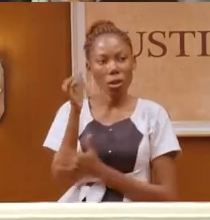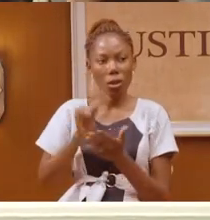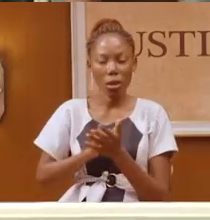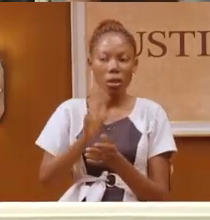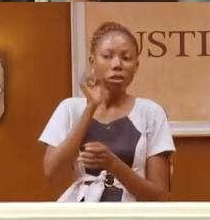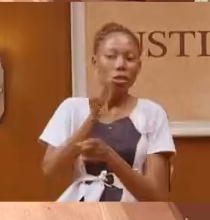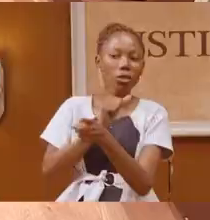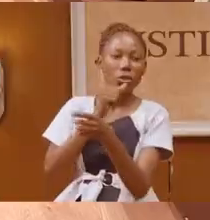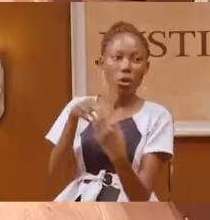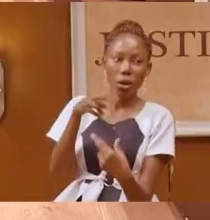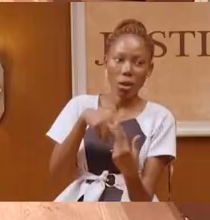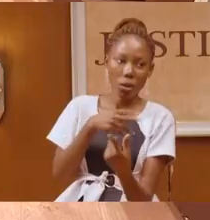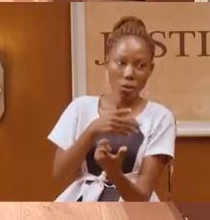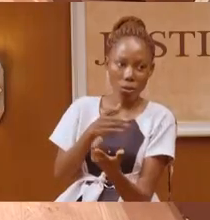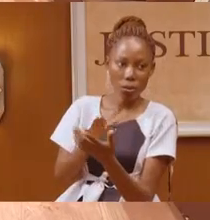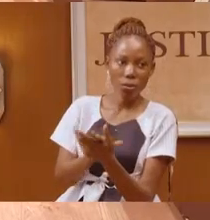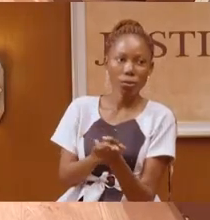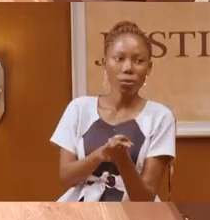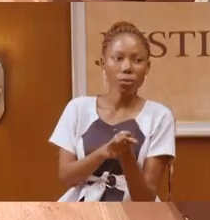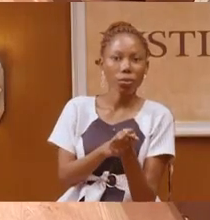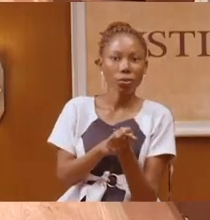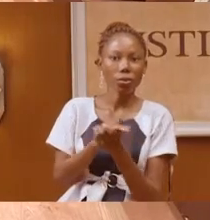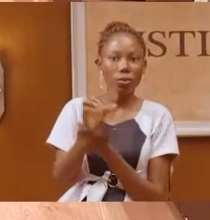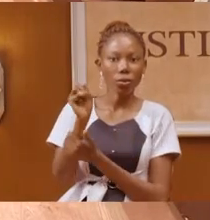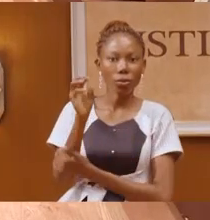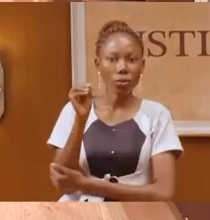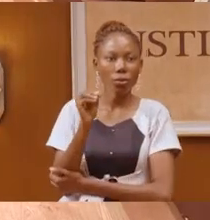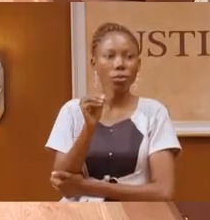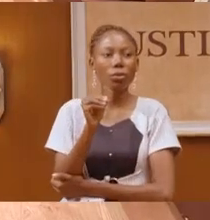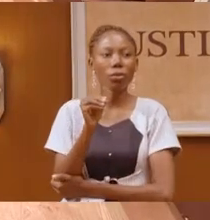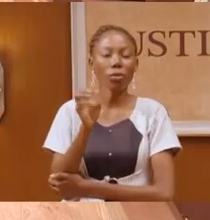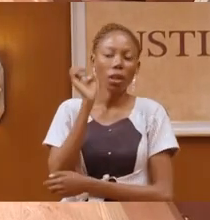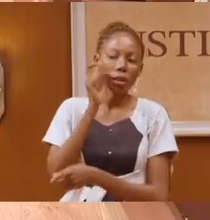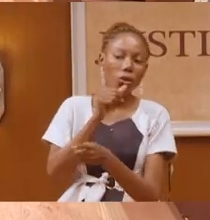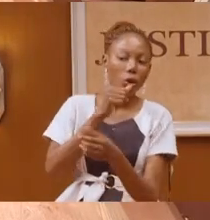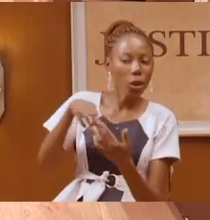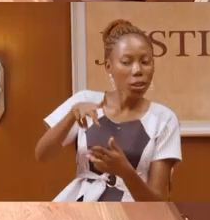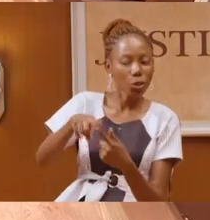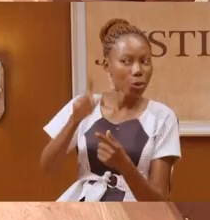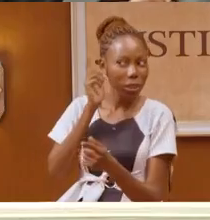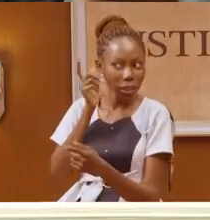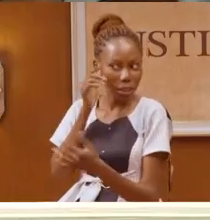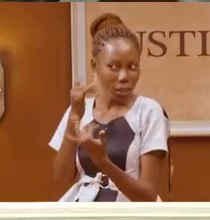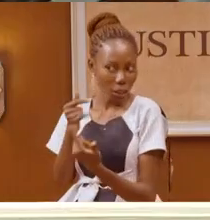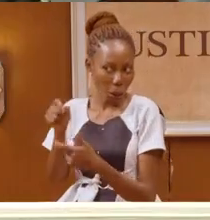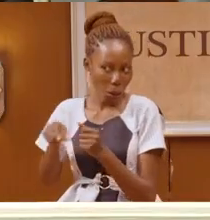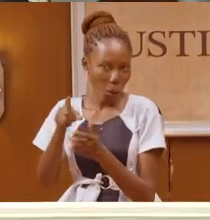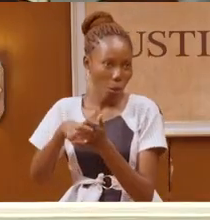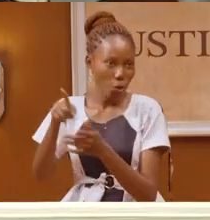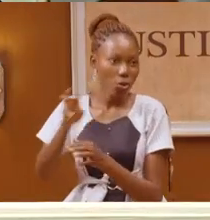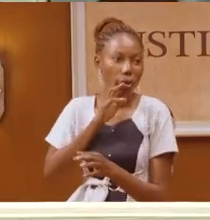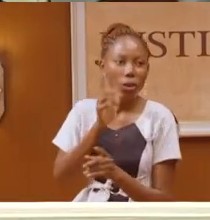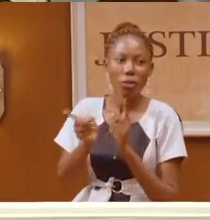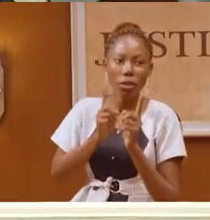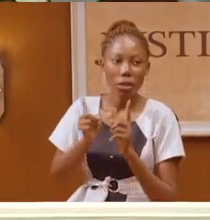not here. Do you understand me? So she's not here to listen to whatever you have to say. And it's